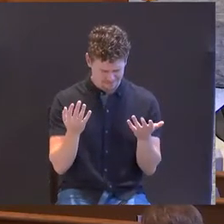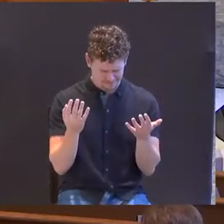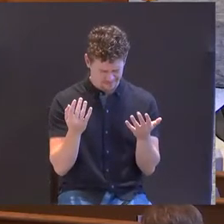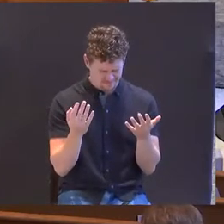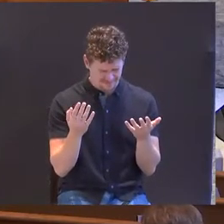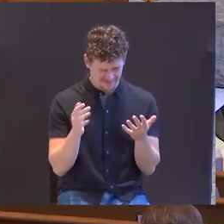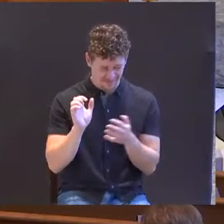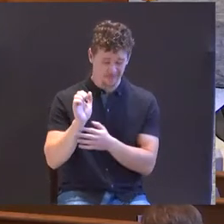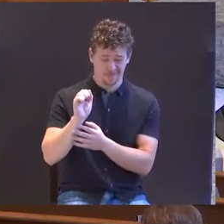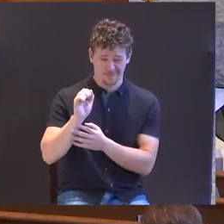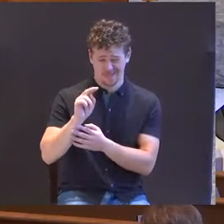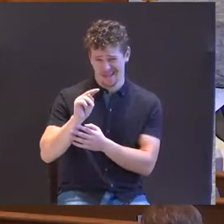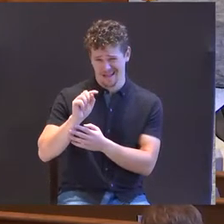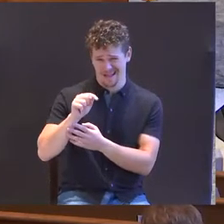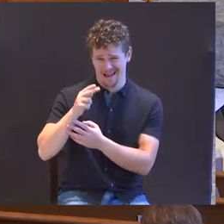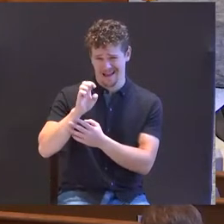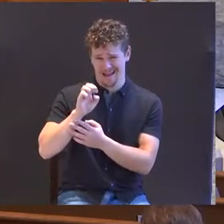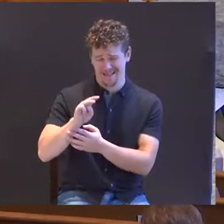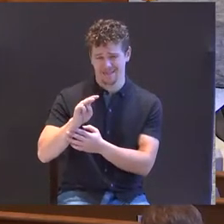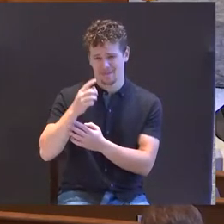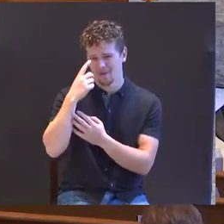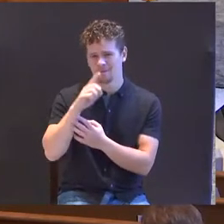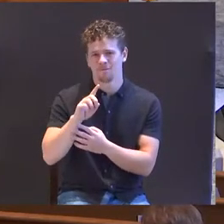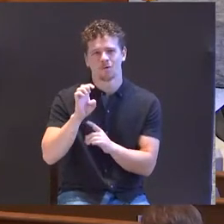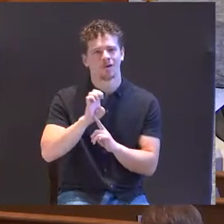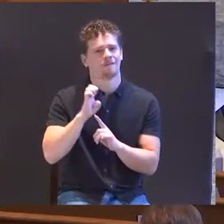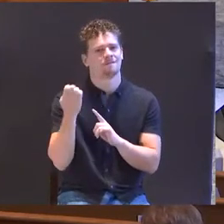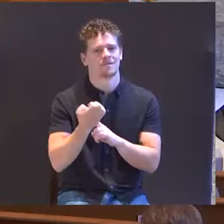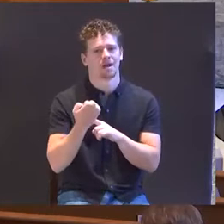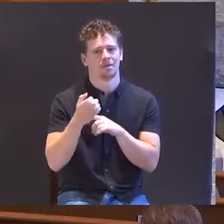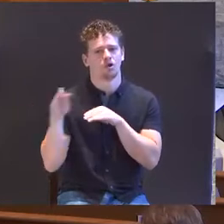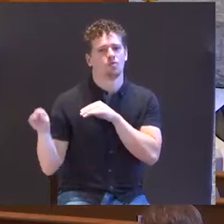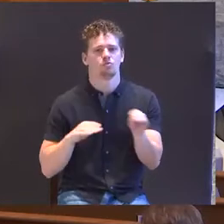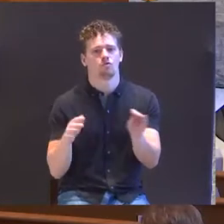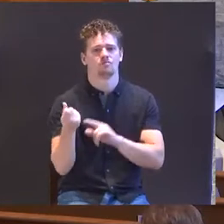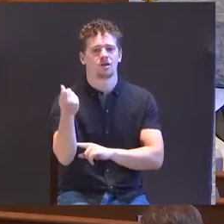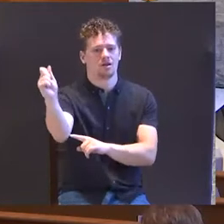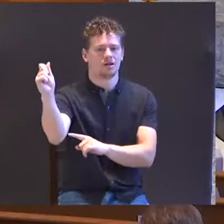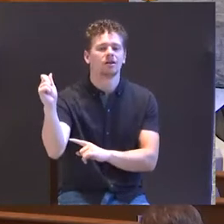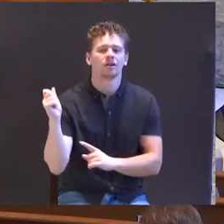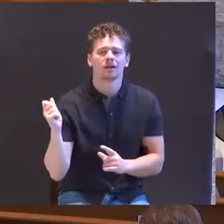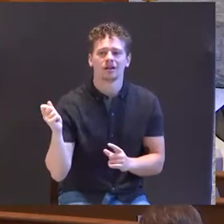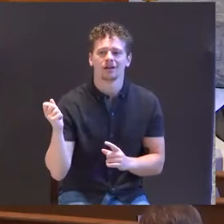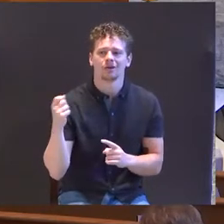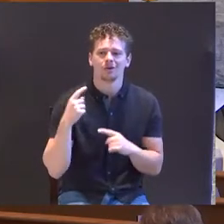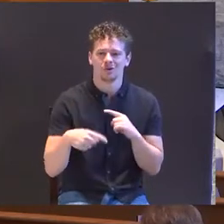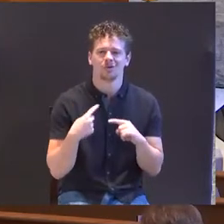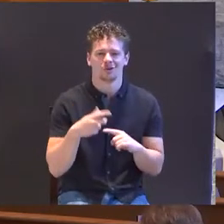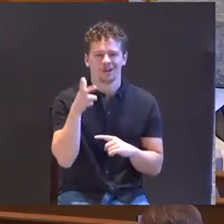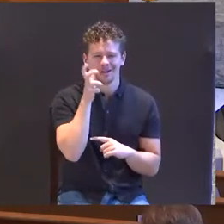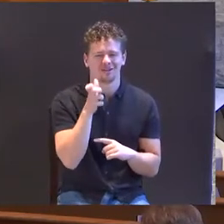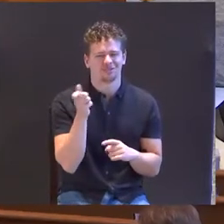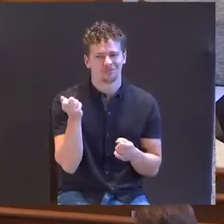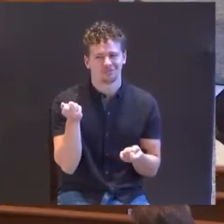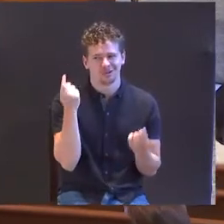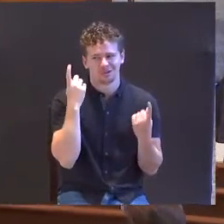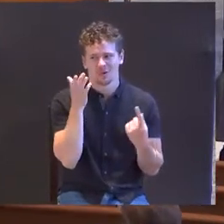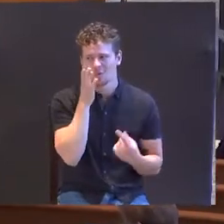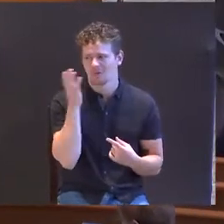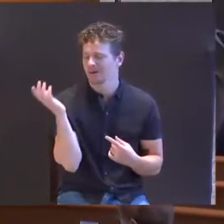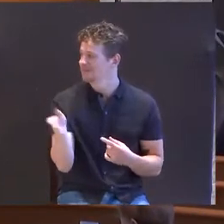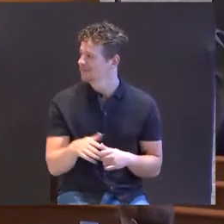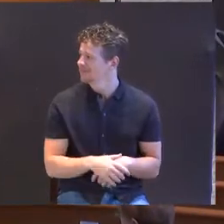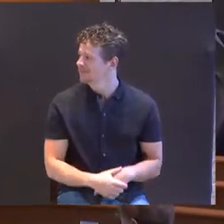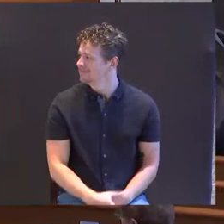the anthem for the environmentalist movement. And I think you'll find out that when you hear the song. Hey